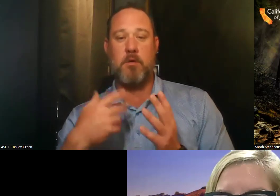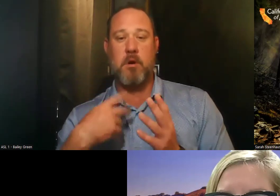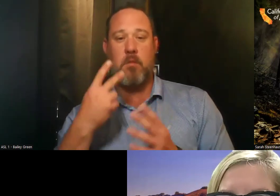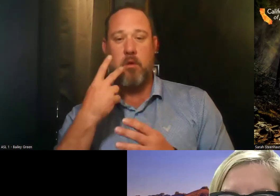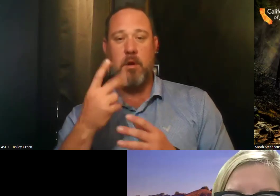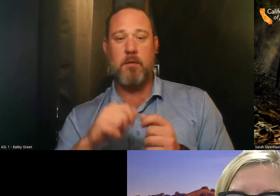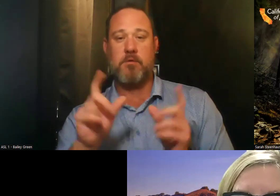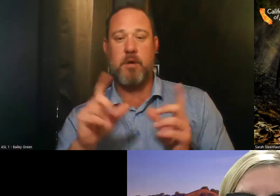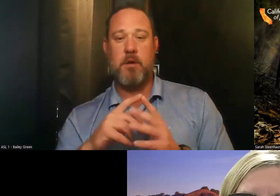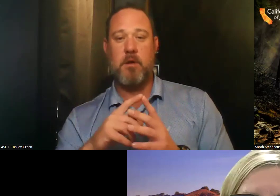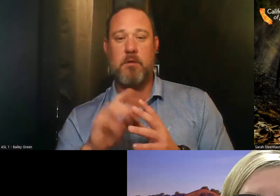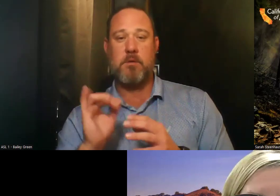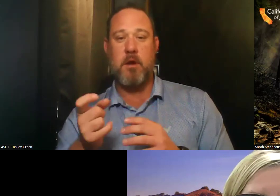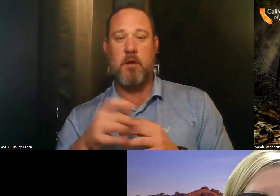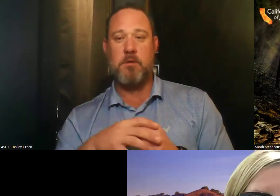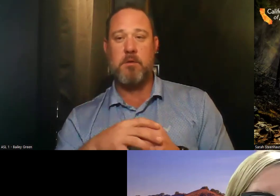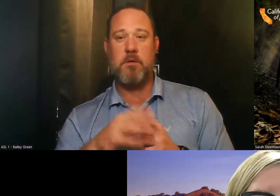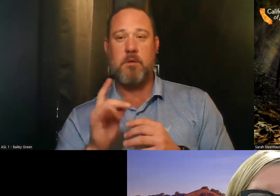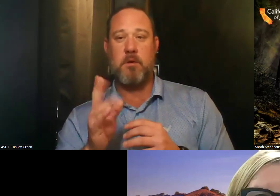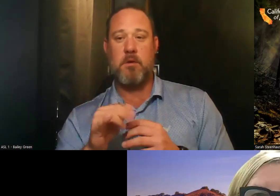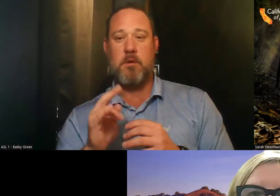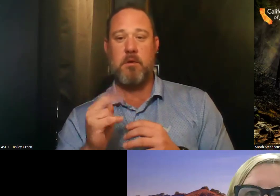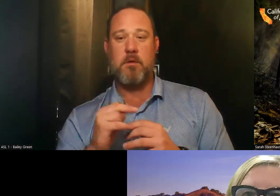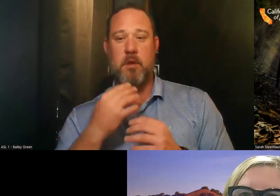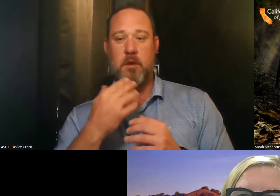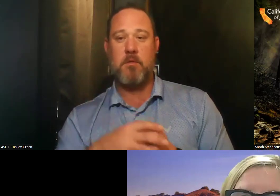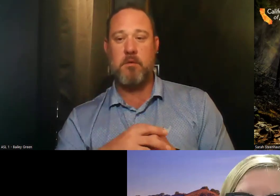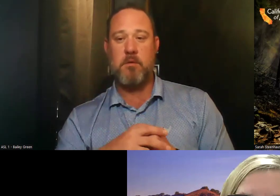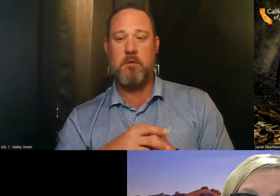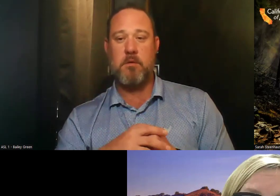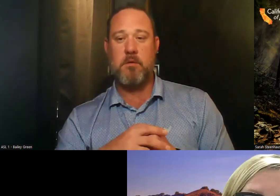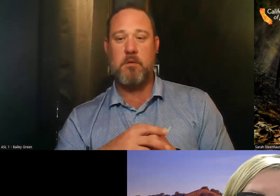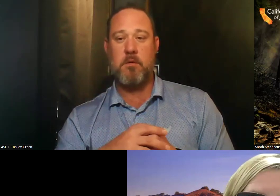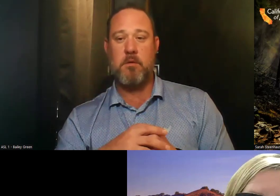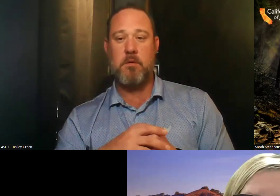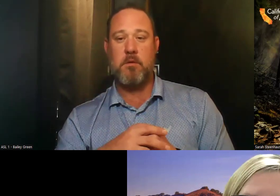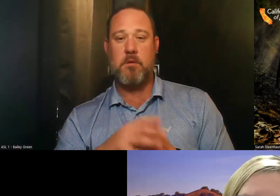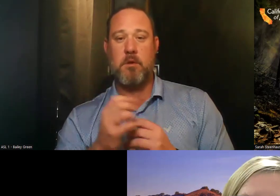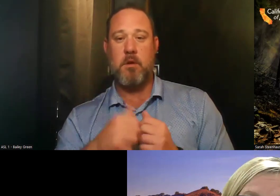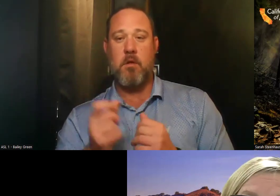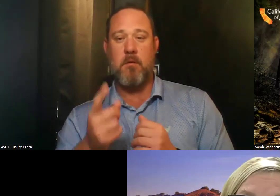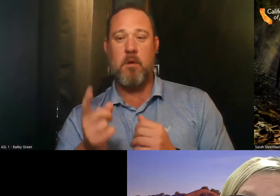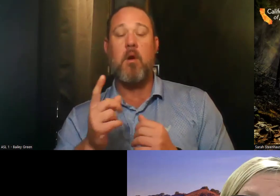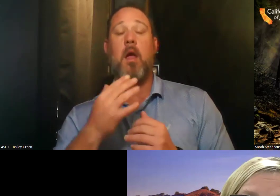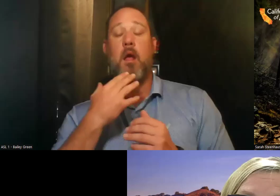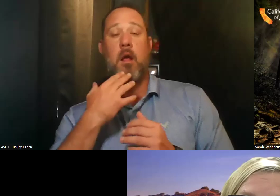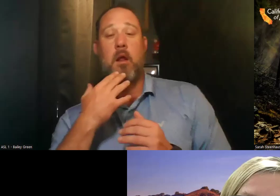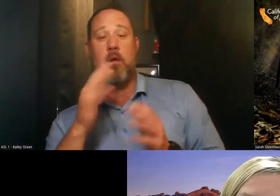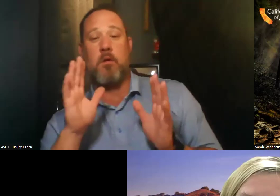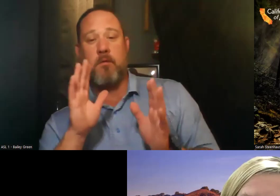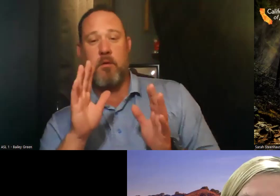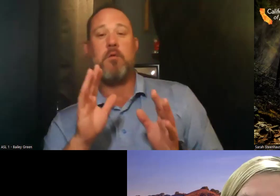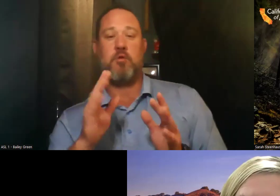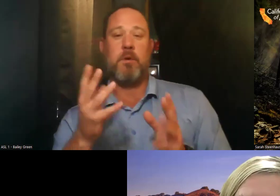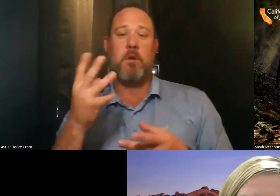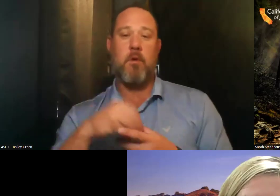at the screen. Jax, Jenny, Lynn, thank you. And every single one of you. And it was just so great